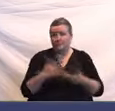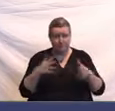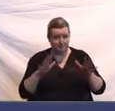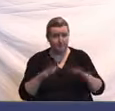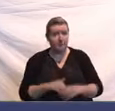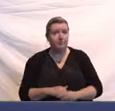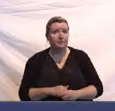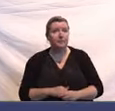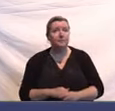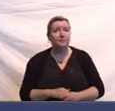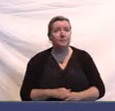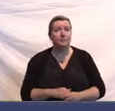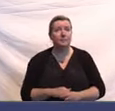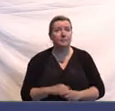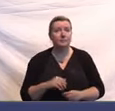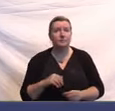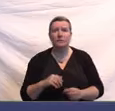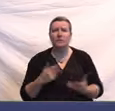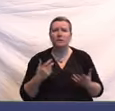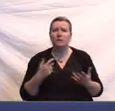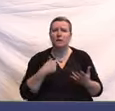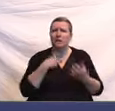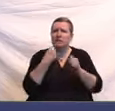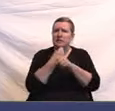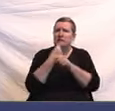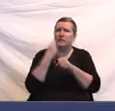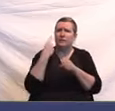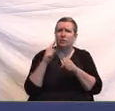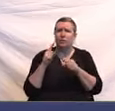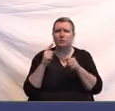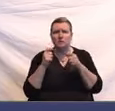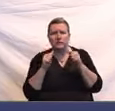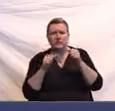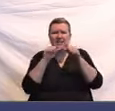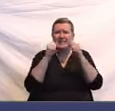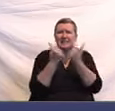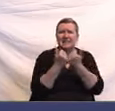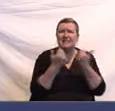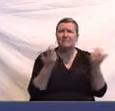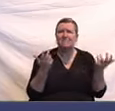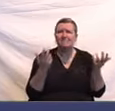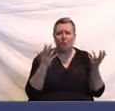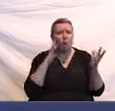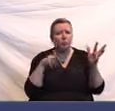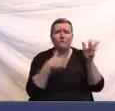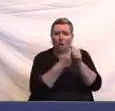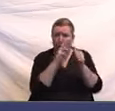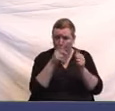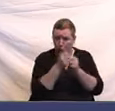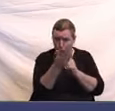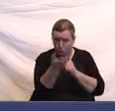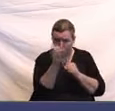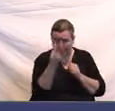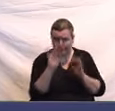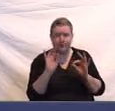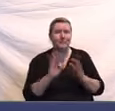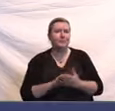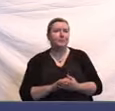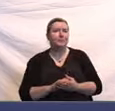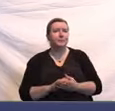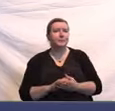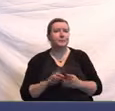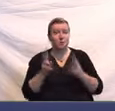we follow up with you on that? Would that be all right? Thank you very much. We'll come back down here to Dave, and then we'll close out with Nikita. Dave, good afternoon.